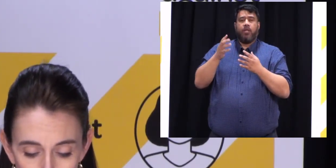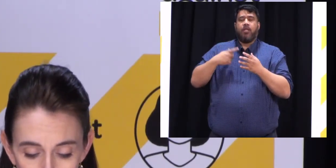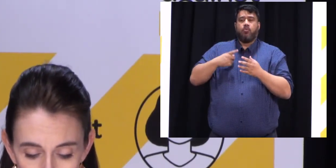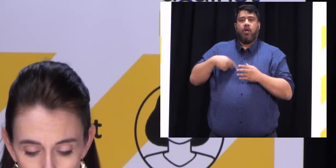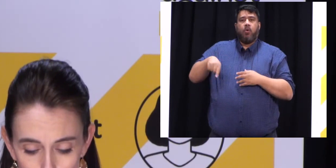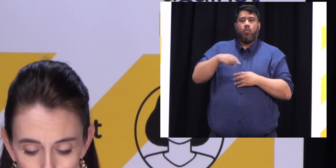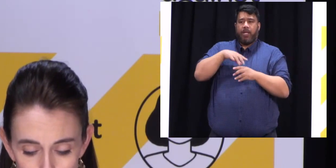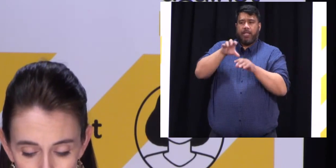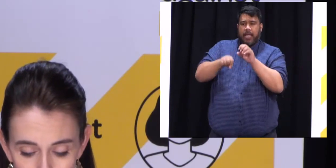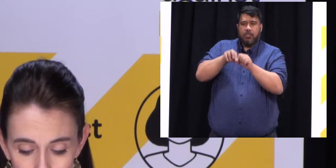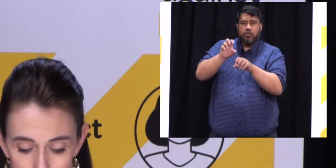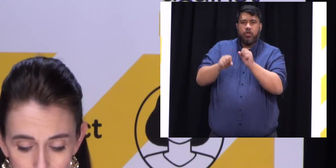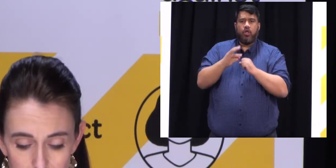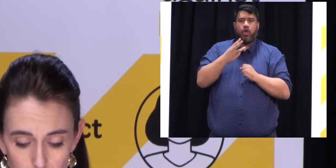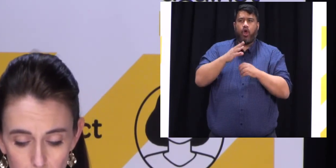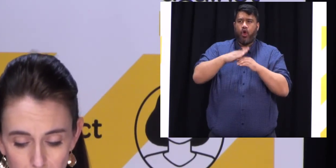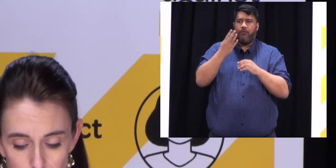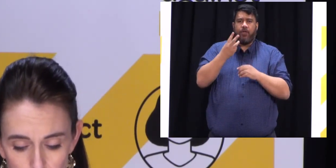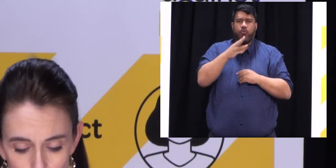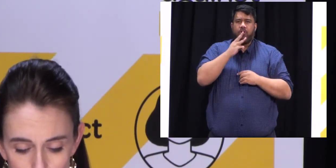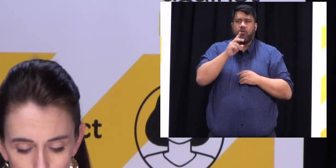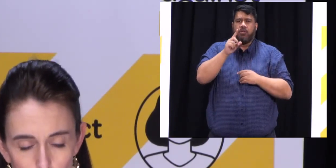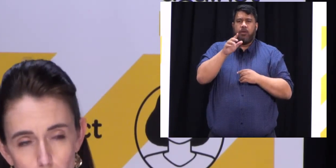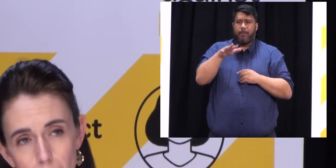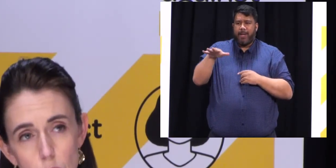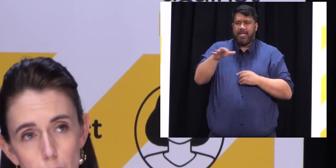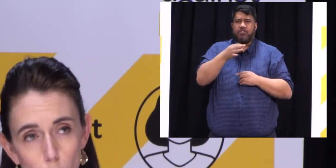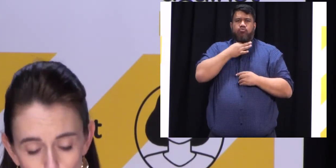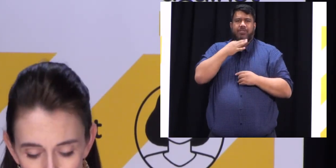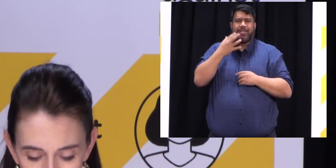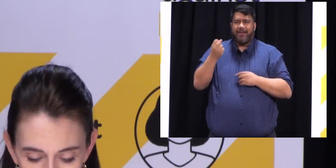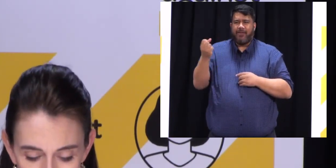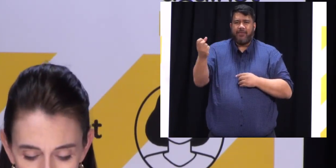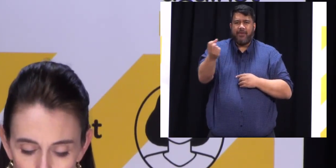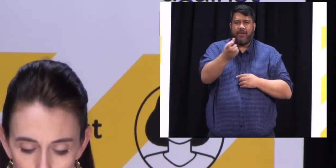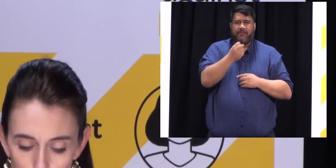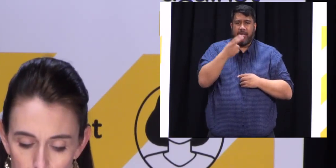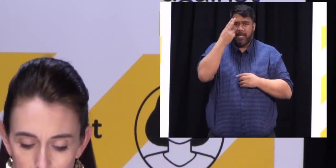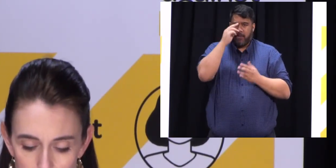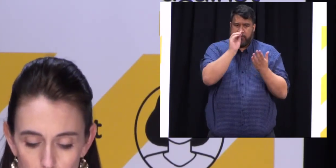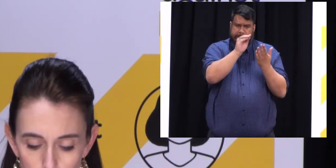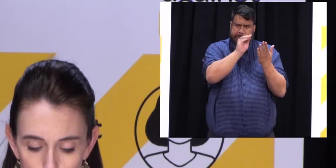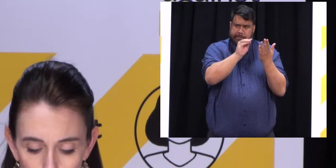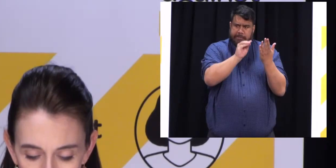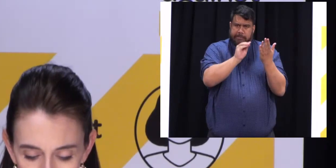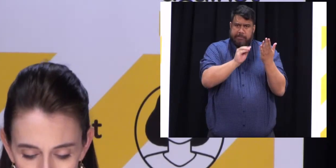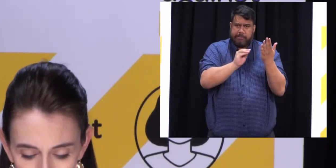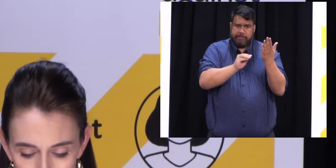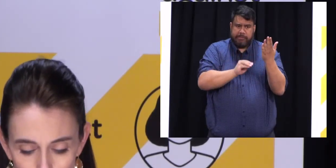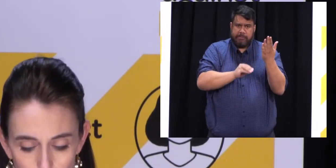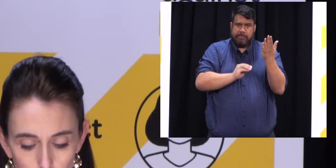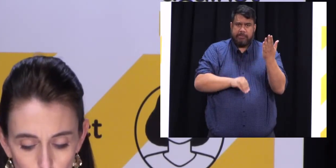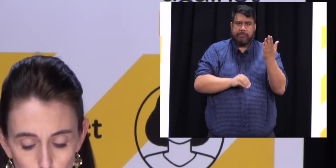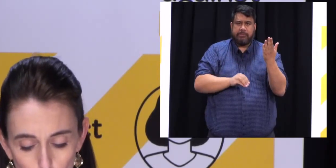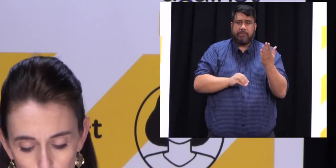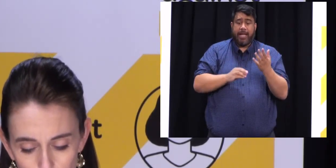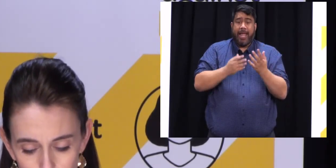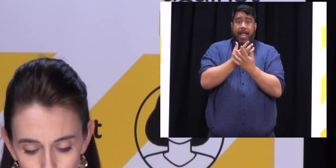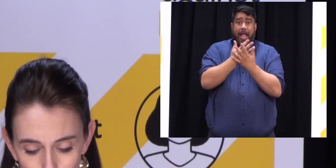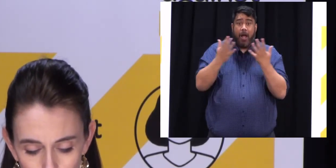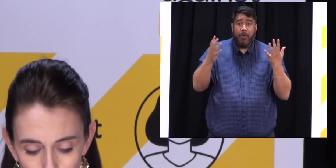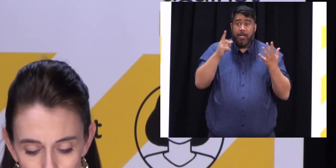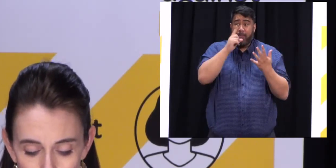more cautious approach to these locations means we also have over 13,000 contacts